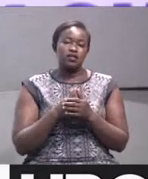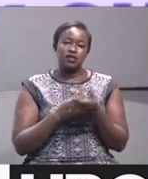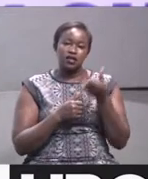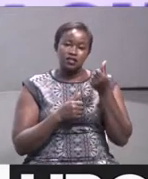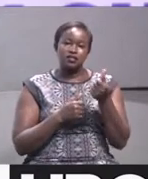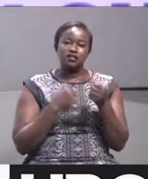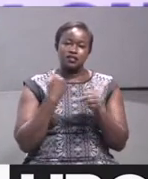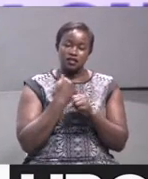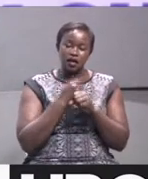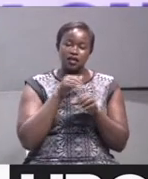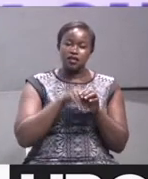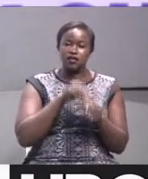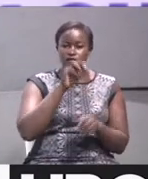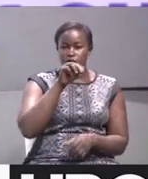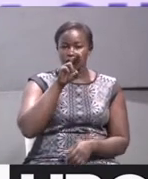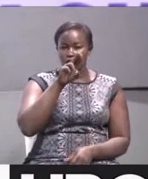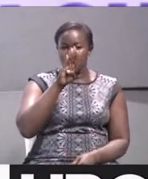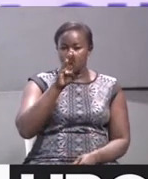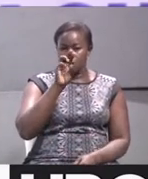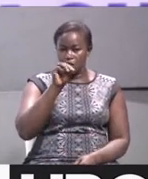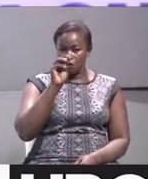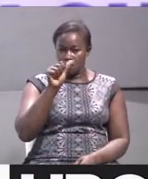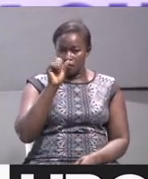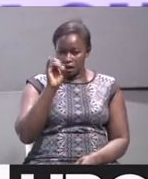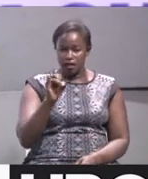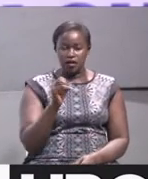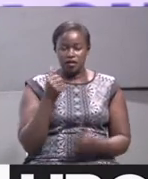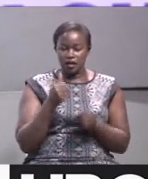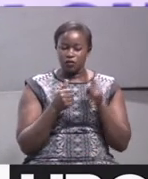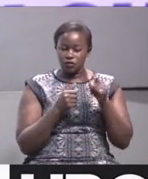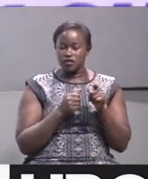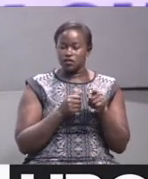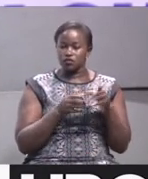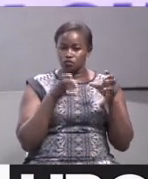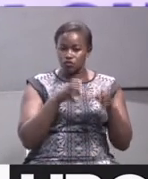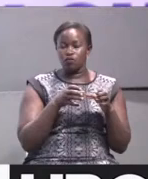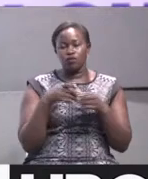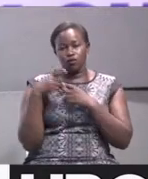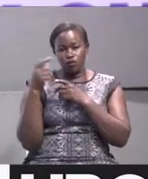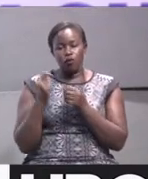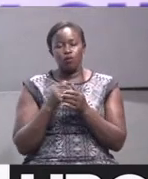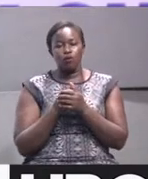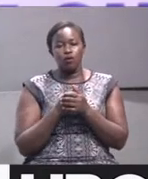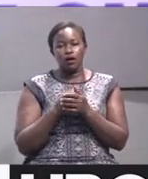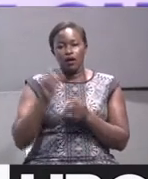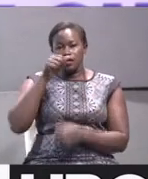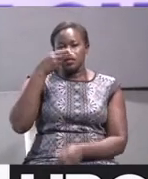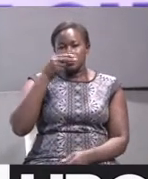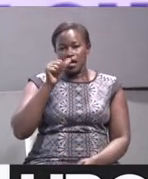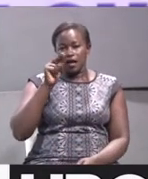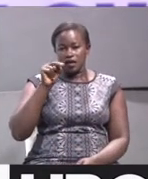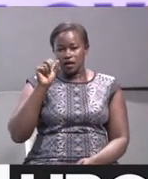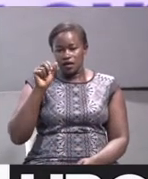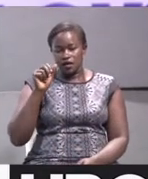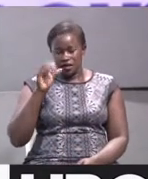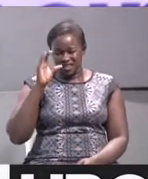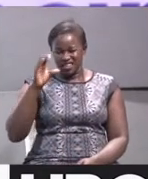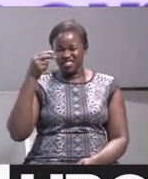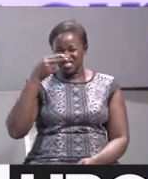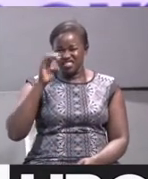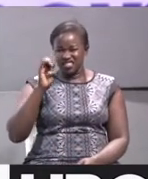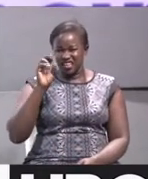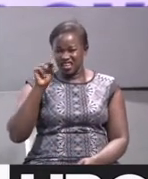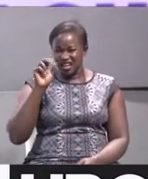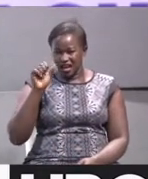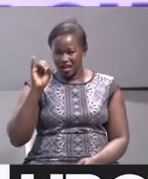Mumbai, and this batch is going to Chennai. Chennai, mainly they are going to Chennai, which is in